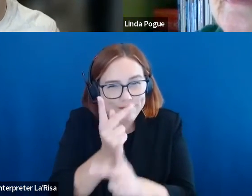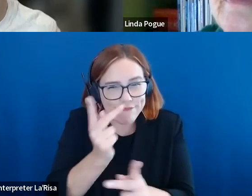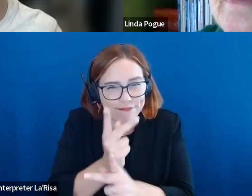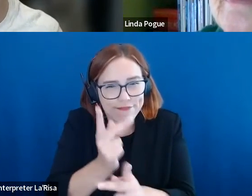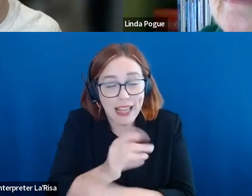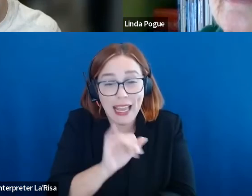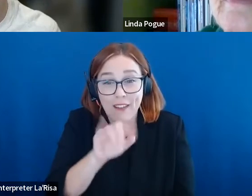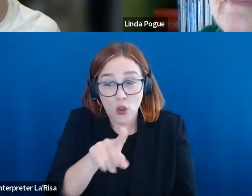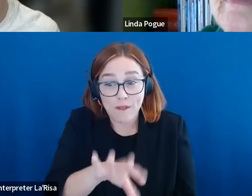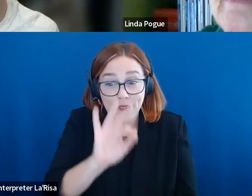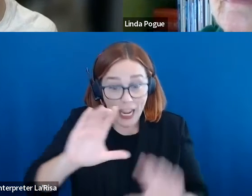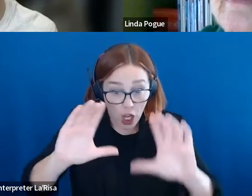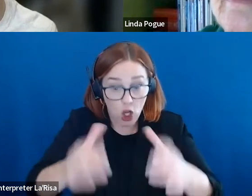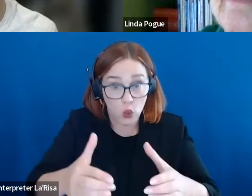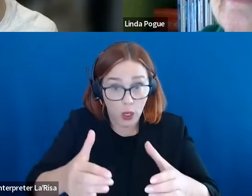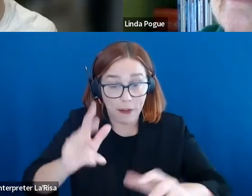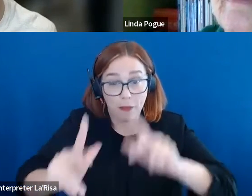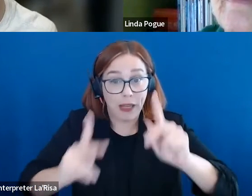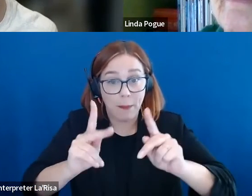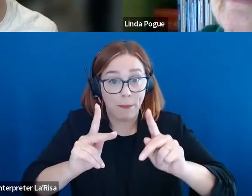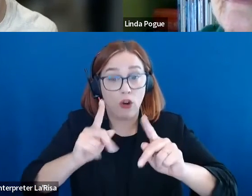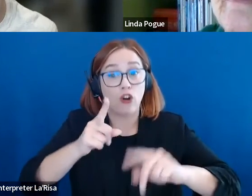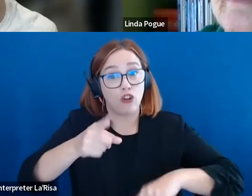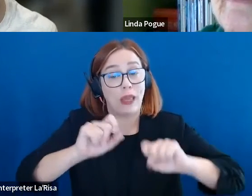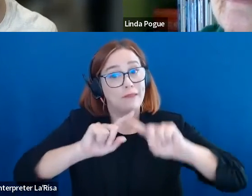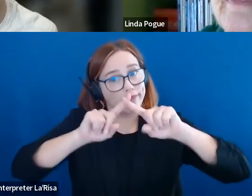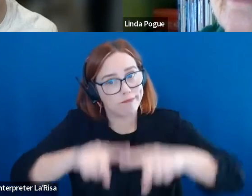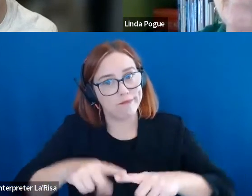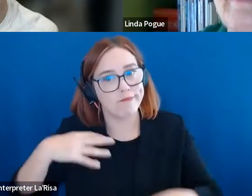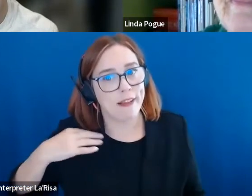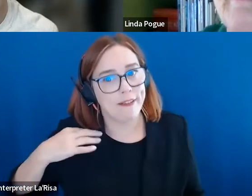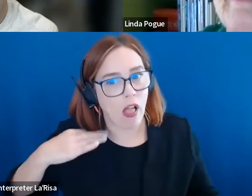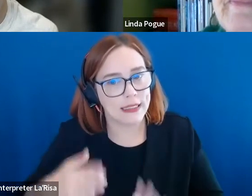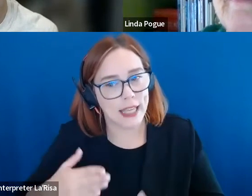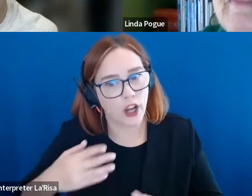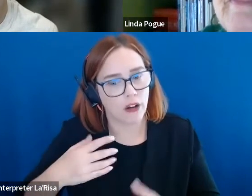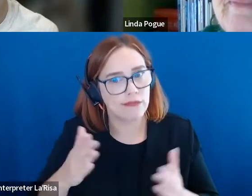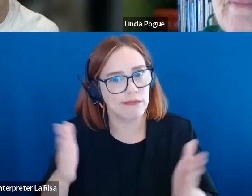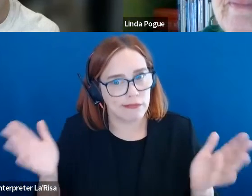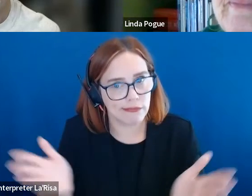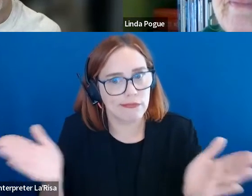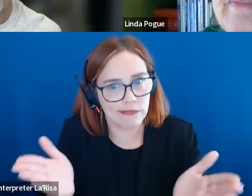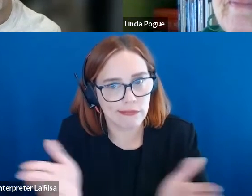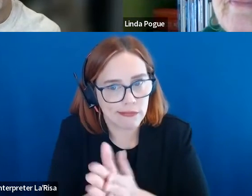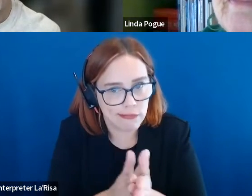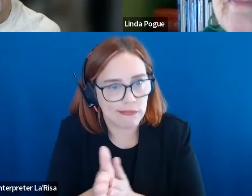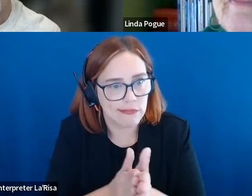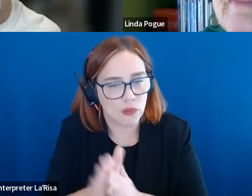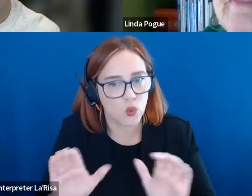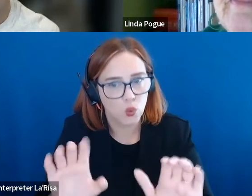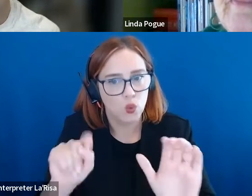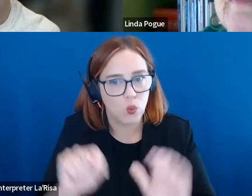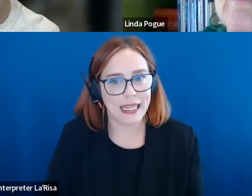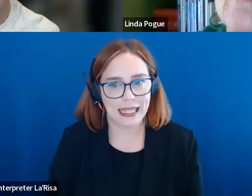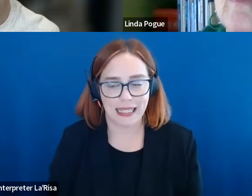you found a group of volunteers that you can really target, go for it. That's, you know.